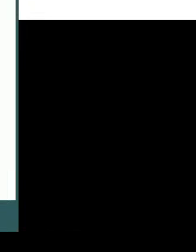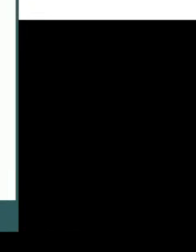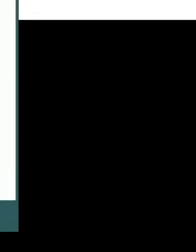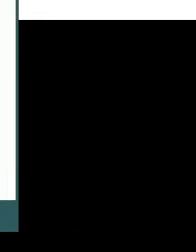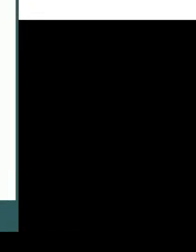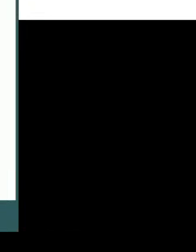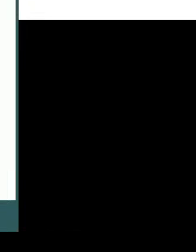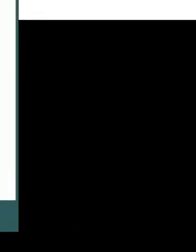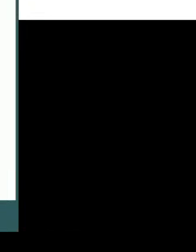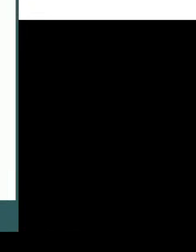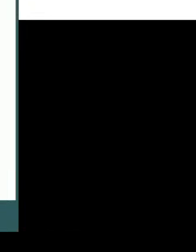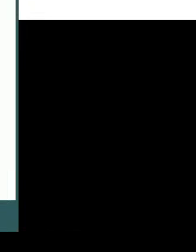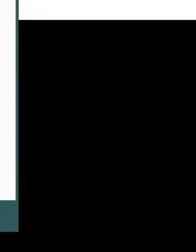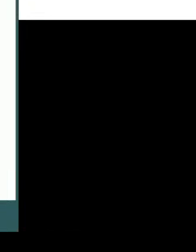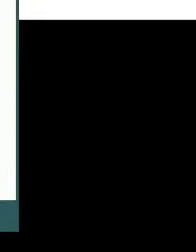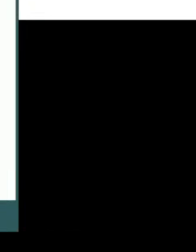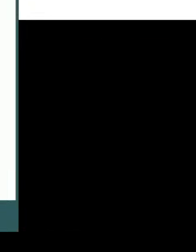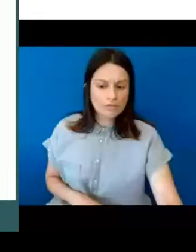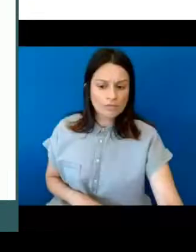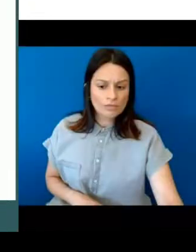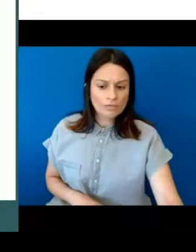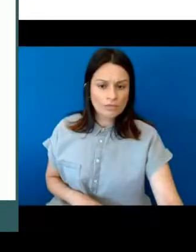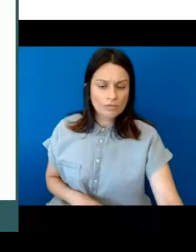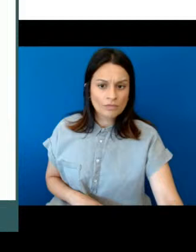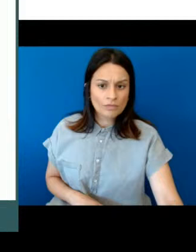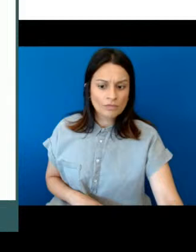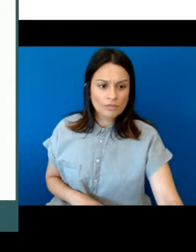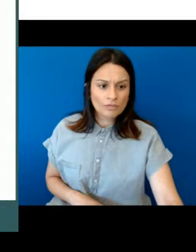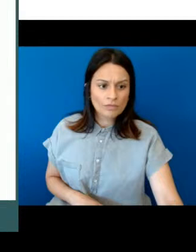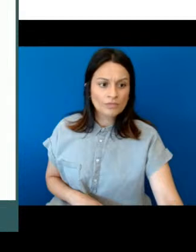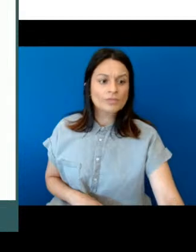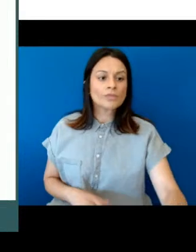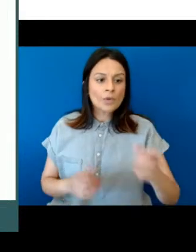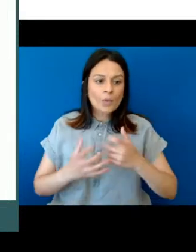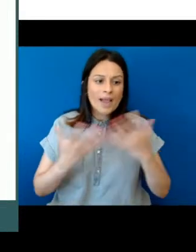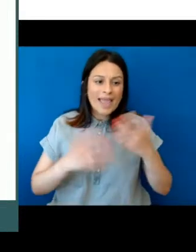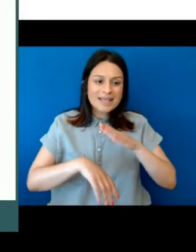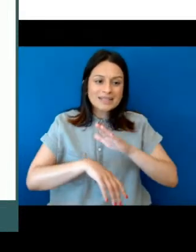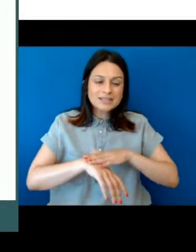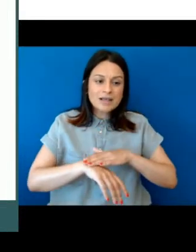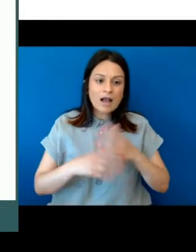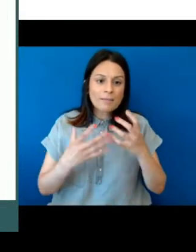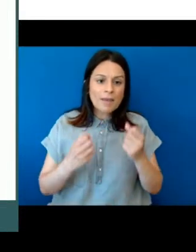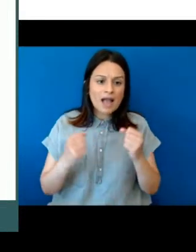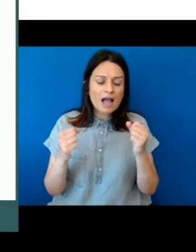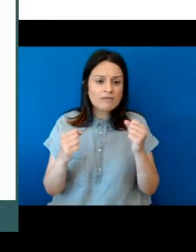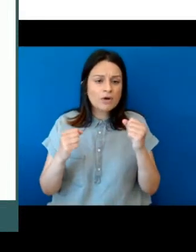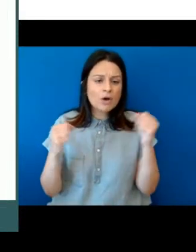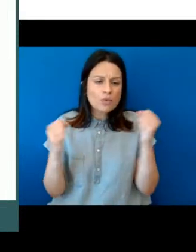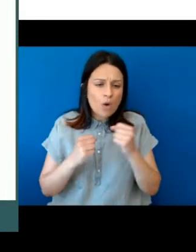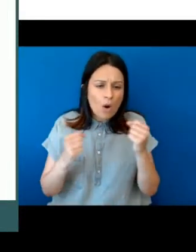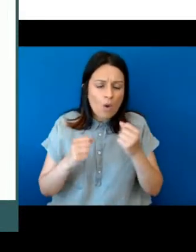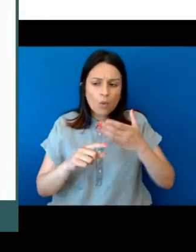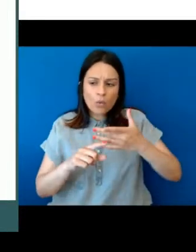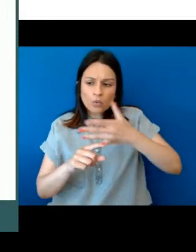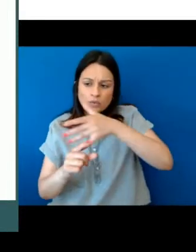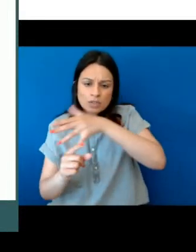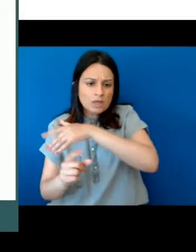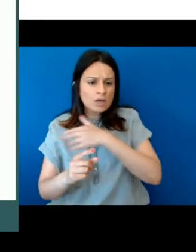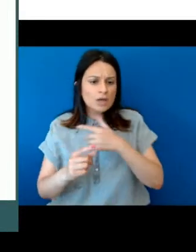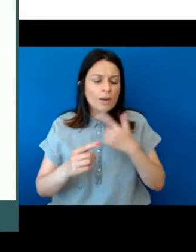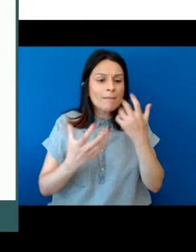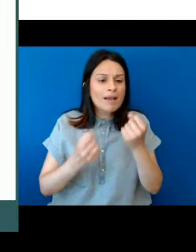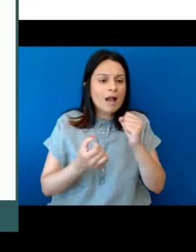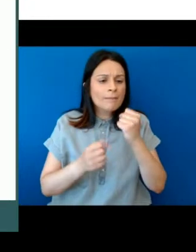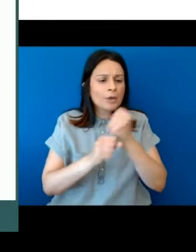always worse, and every time she gets a cold, her asthma gets bad, and she gets flu ear, which lasts for months.